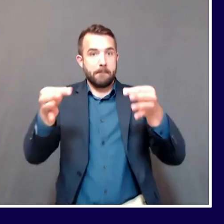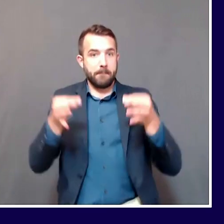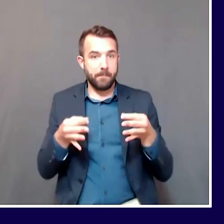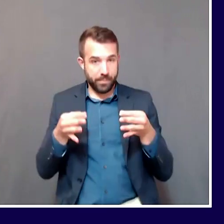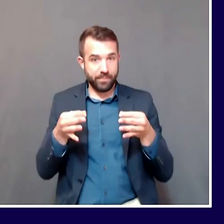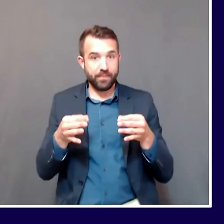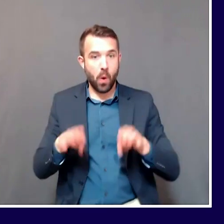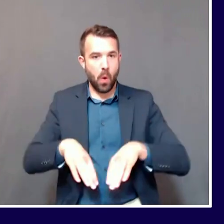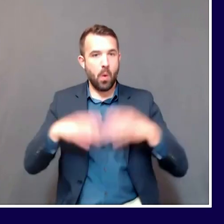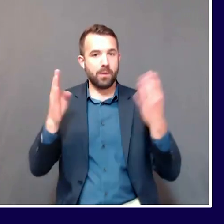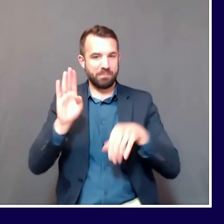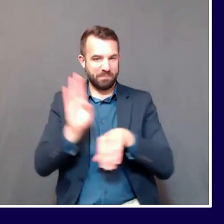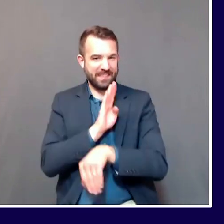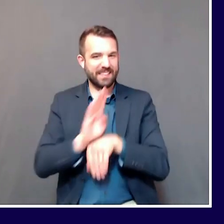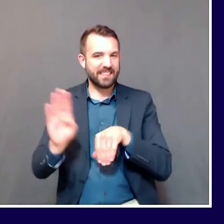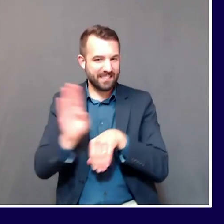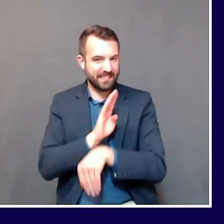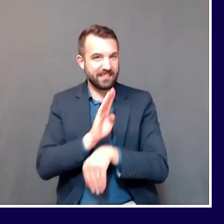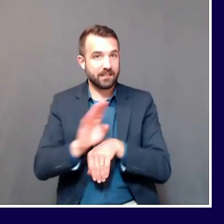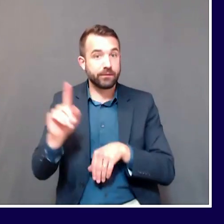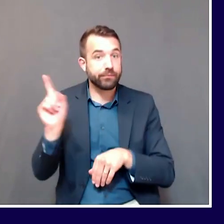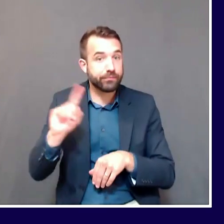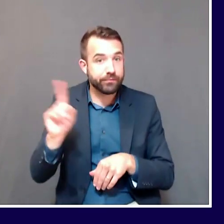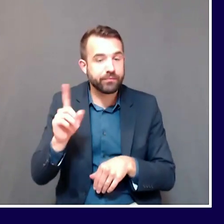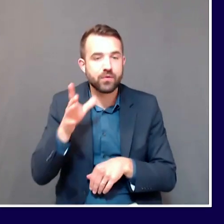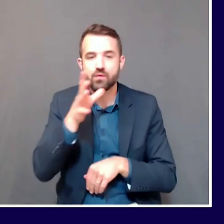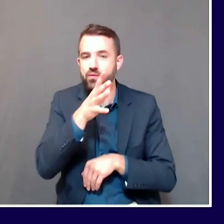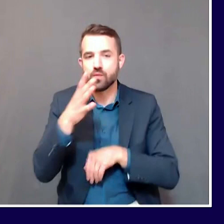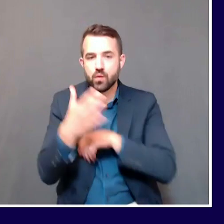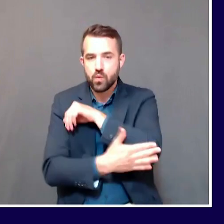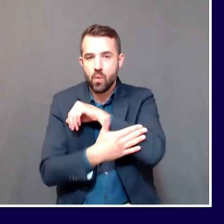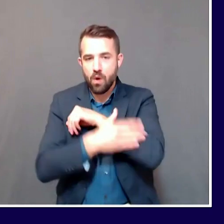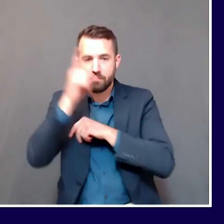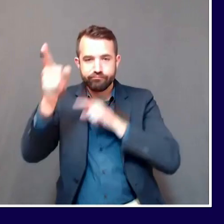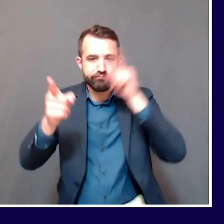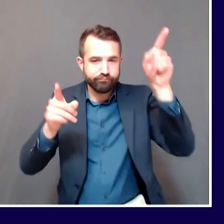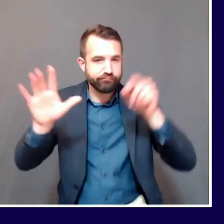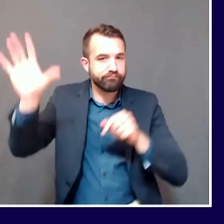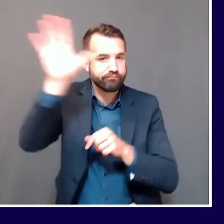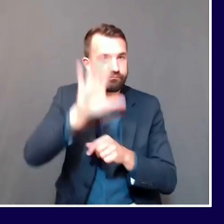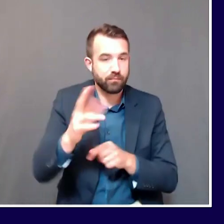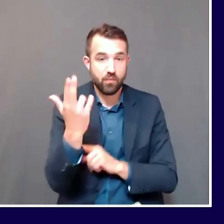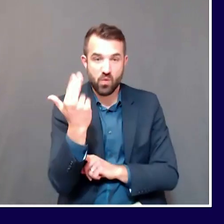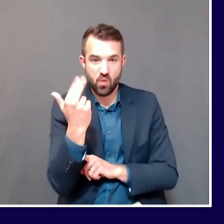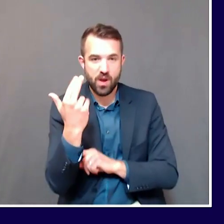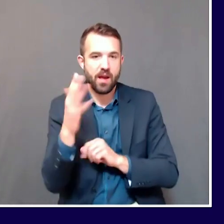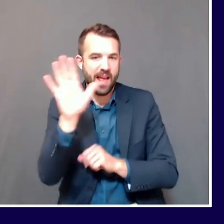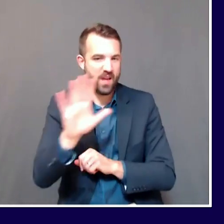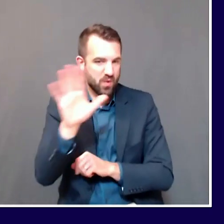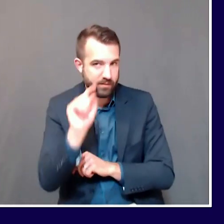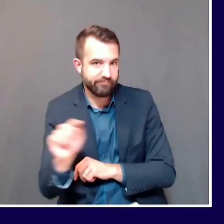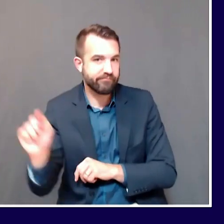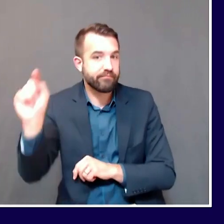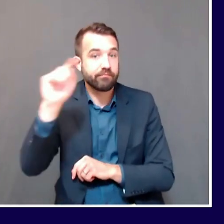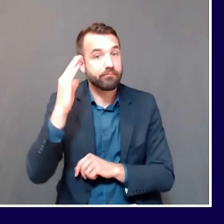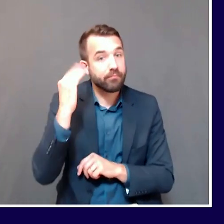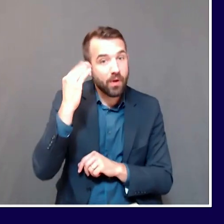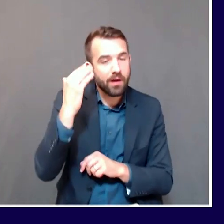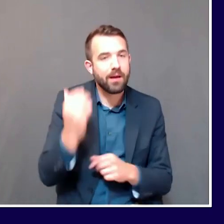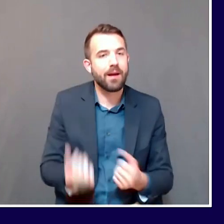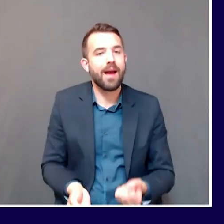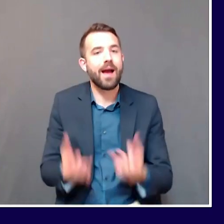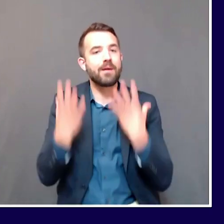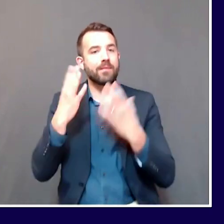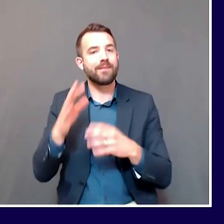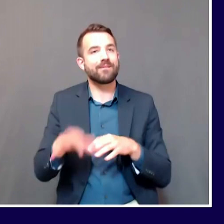updates come in light of low case count trends in the 13 counties where the relative small number of cases has largely remained steady or